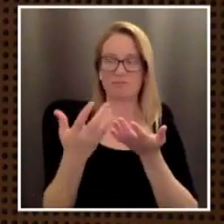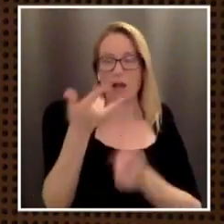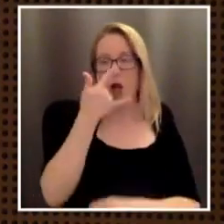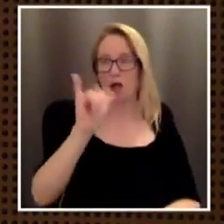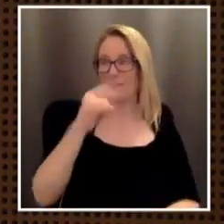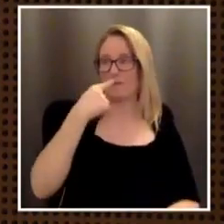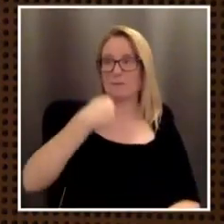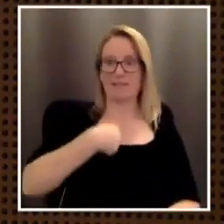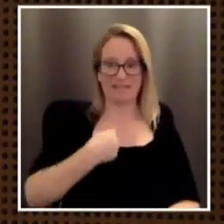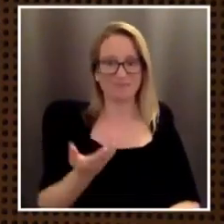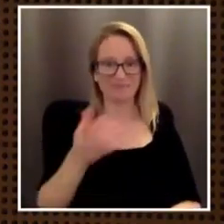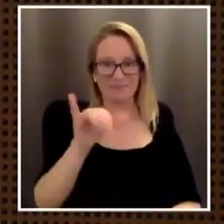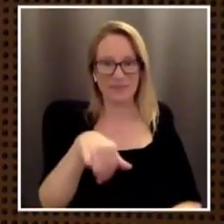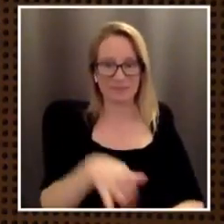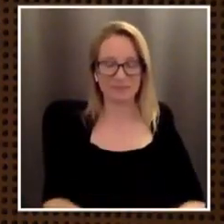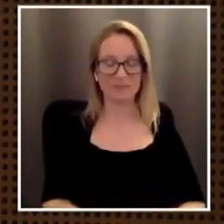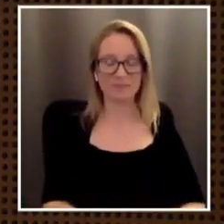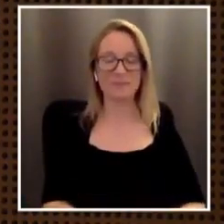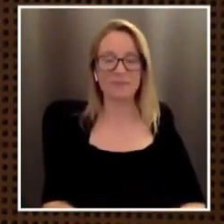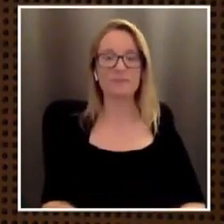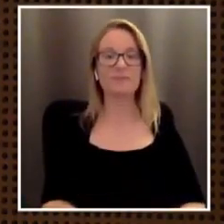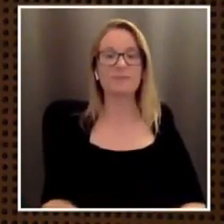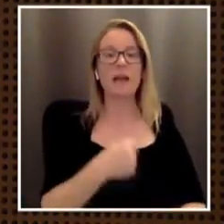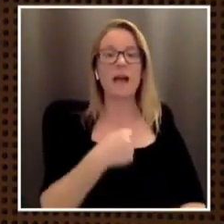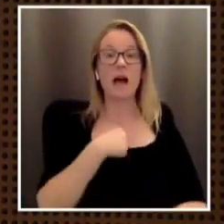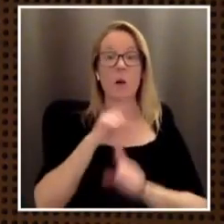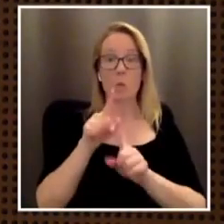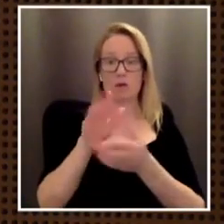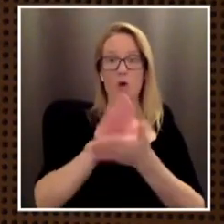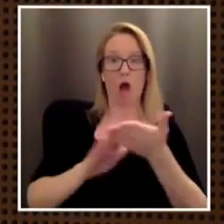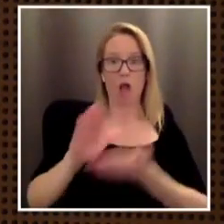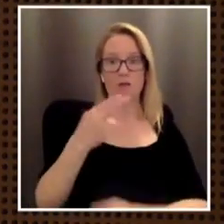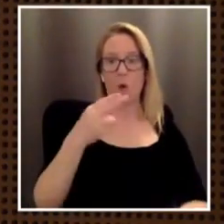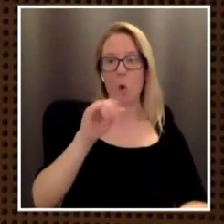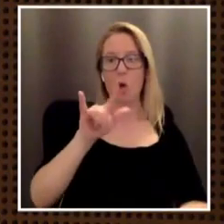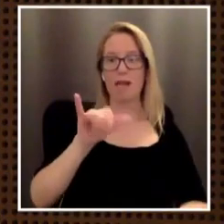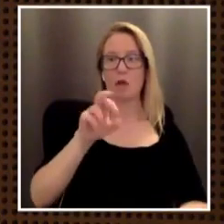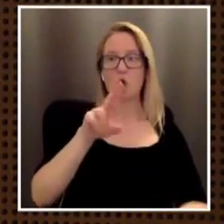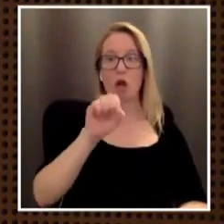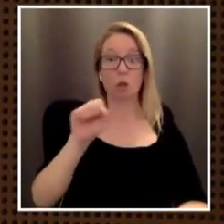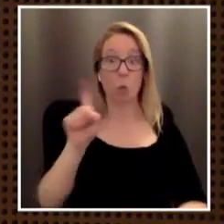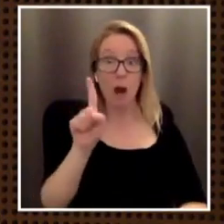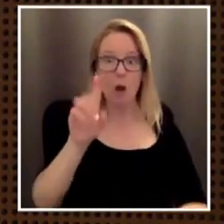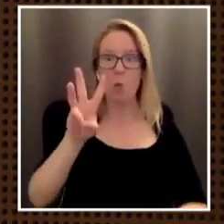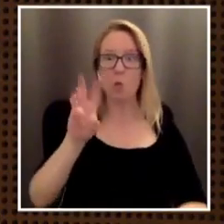to me. I went to the College of the Holy Cross in Worcester, Mass.